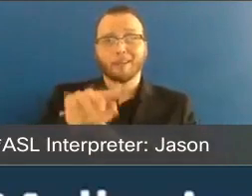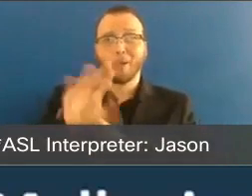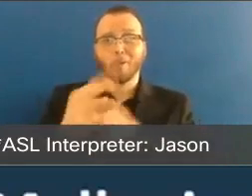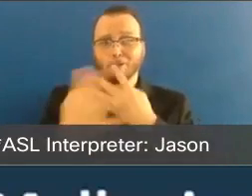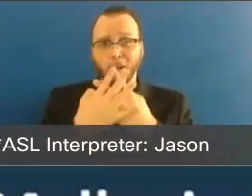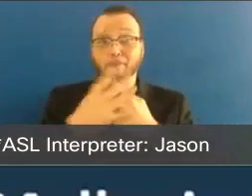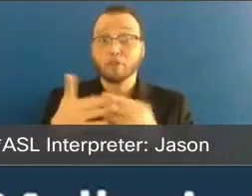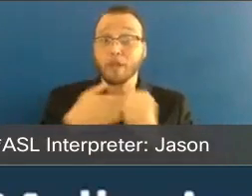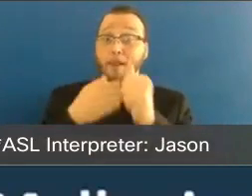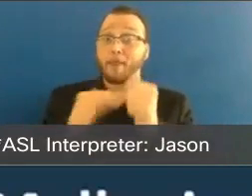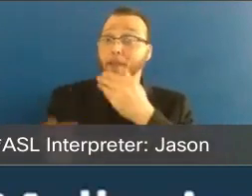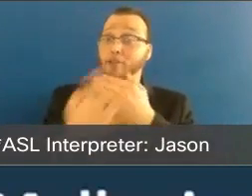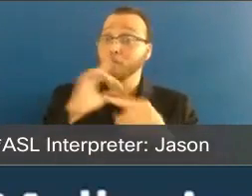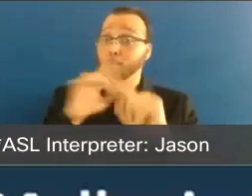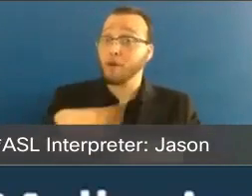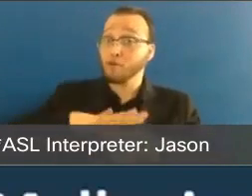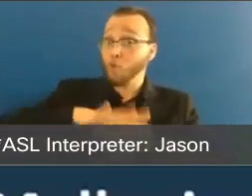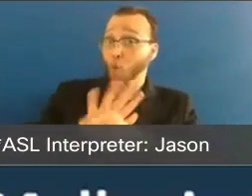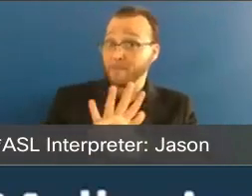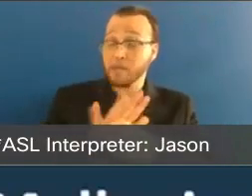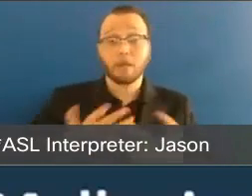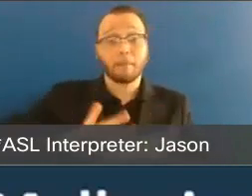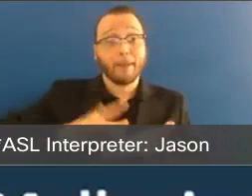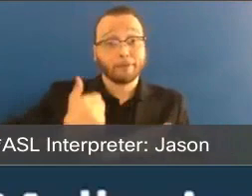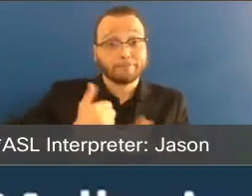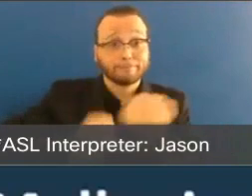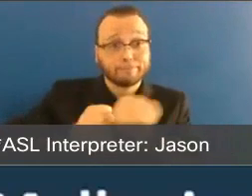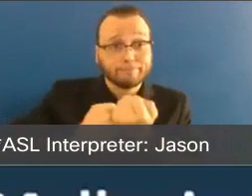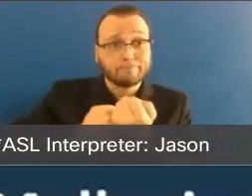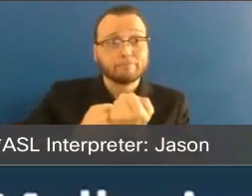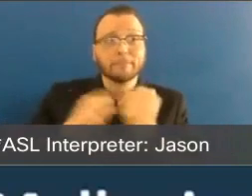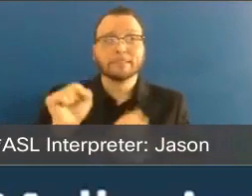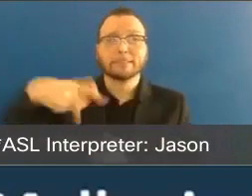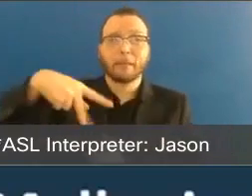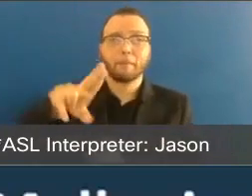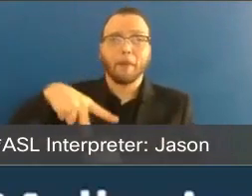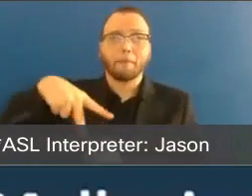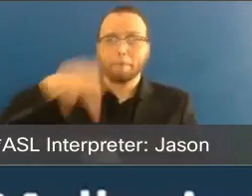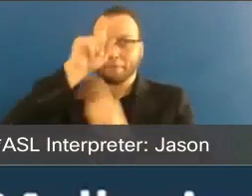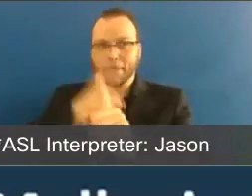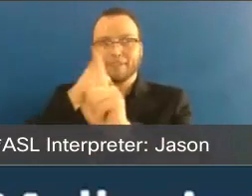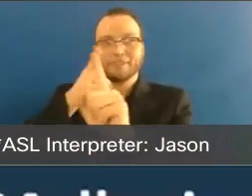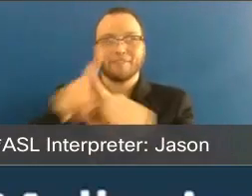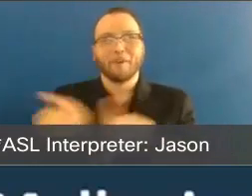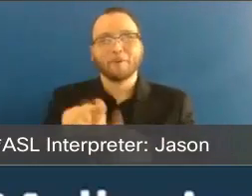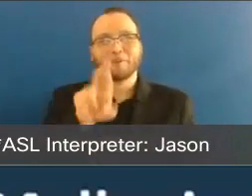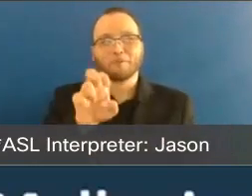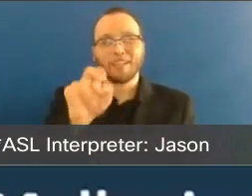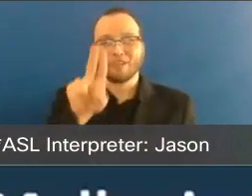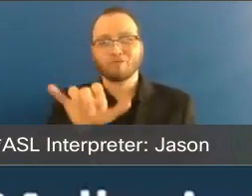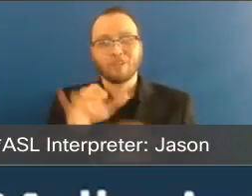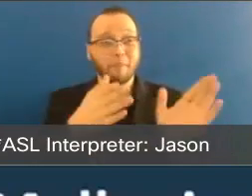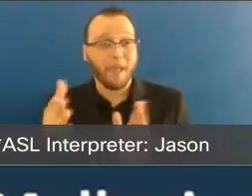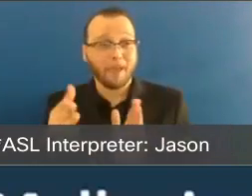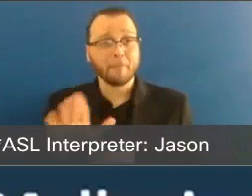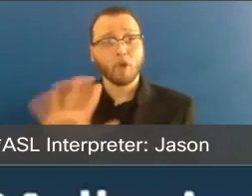in COVID response, medication-assisted treatment, the Stepping Up Initiative, and reentry planning. Dr. Mulcairn's career in San Luis